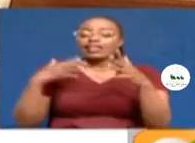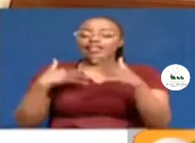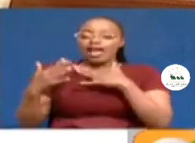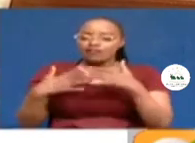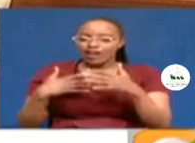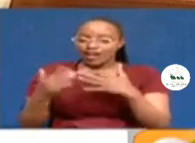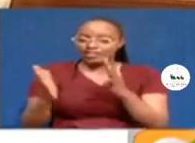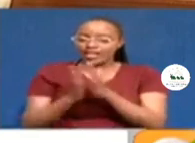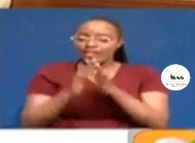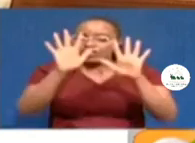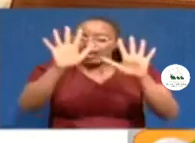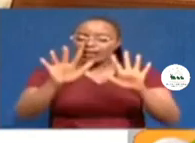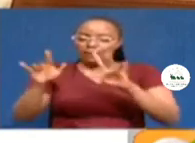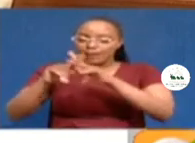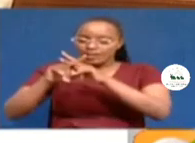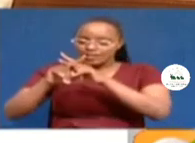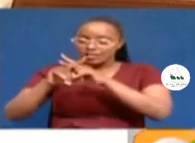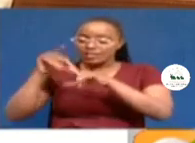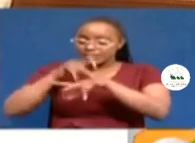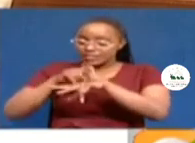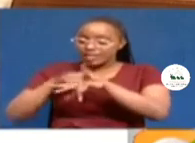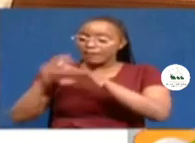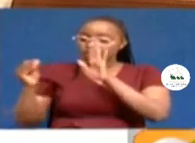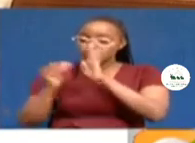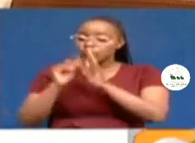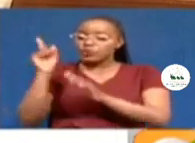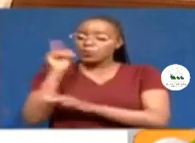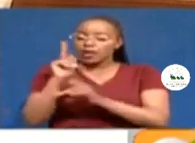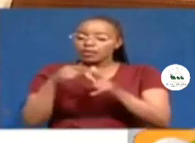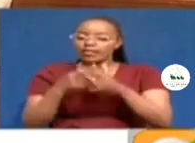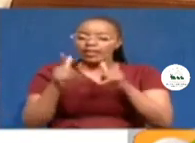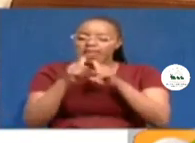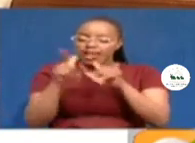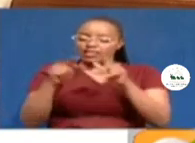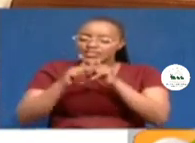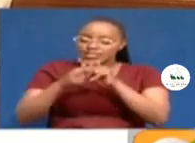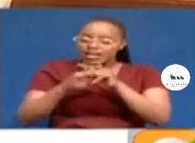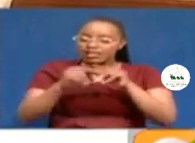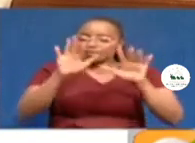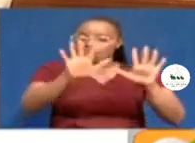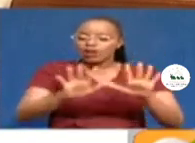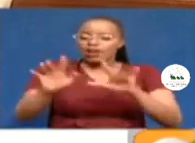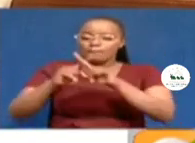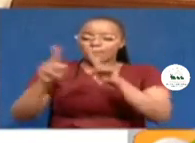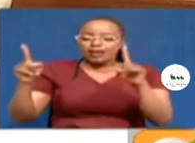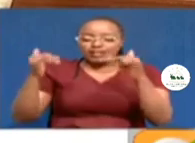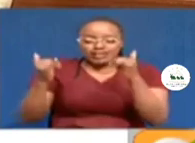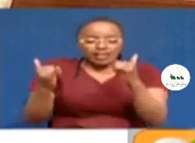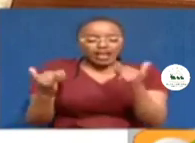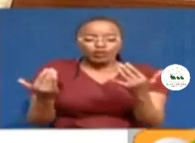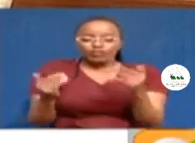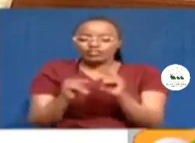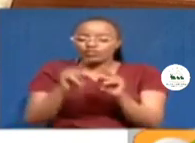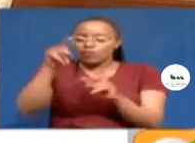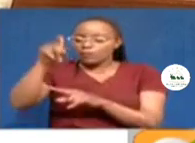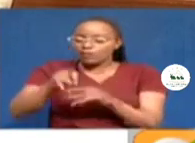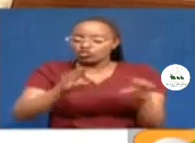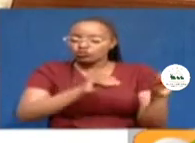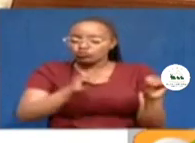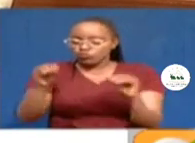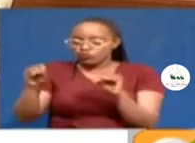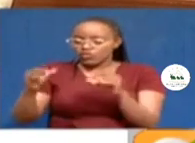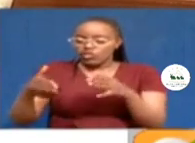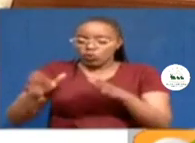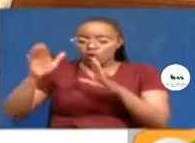and the campaign period is then set, then let us begin to campaign. But for the moment, we must move in